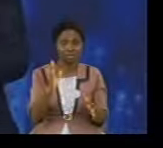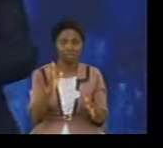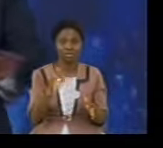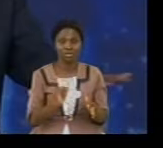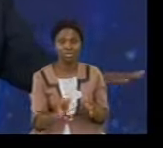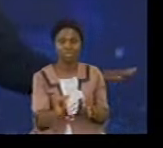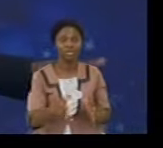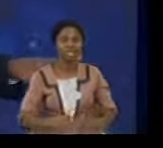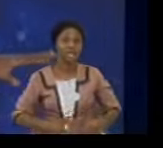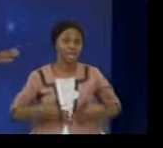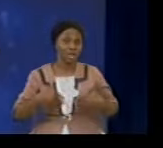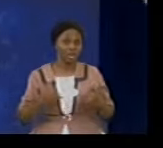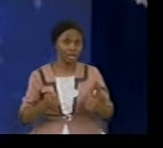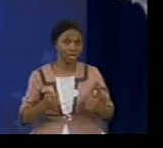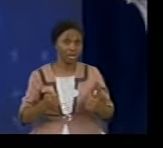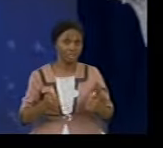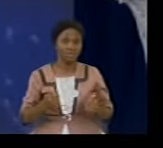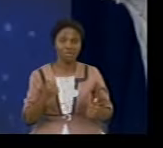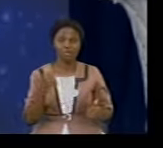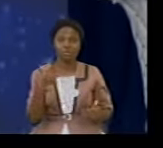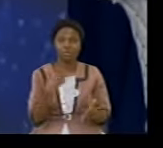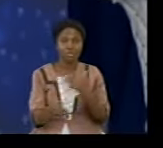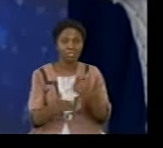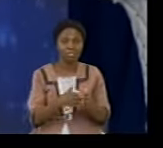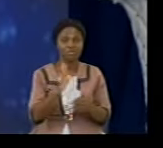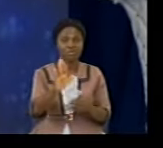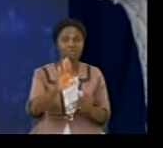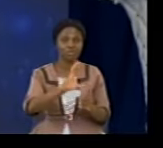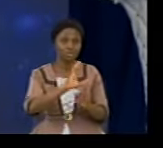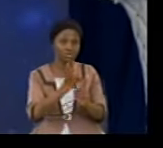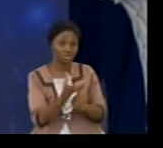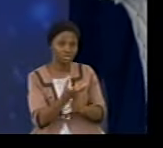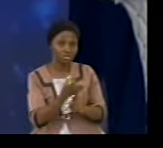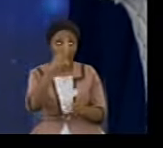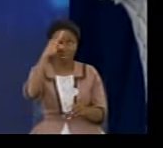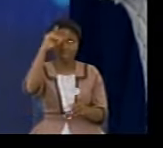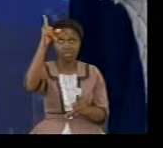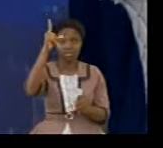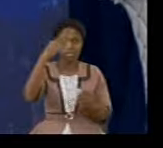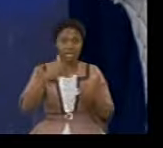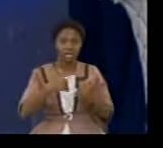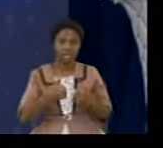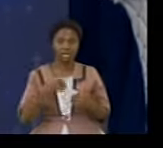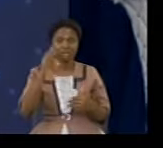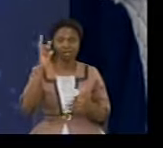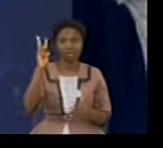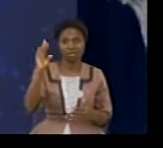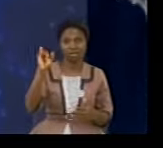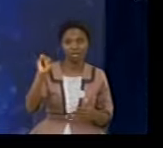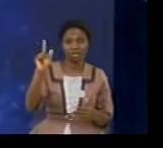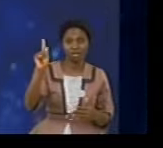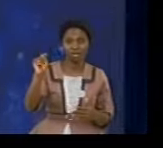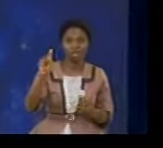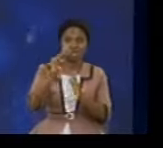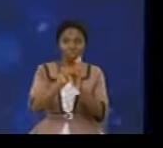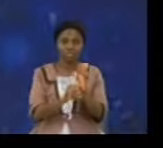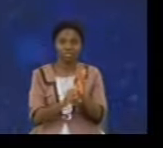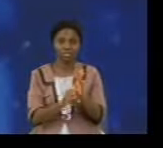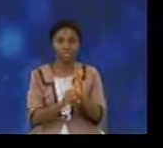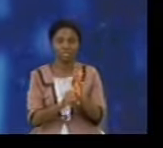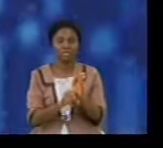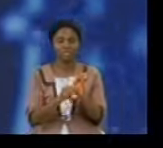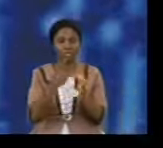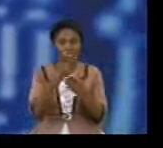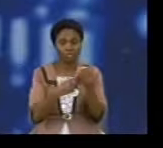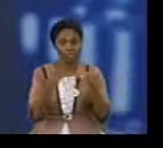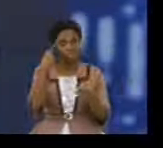are, and whatever your condition, he bears witness, both for signs and wonders. Look at number two